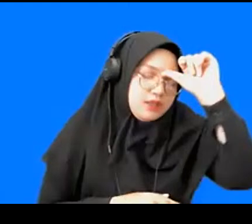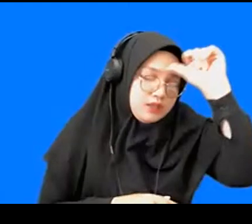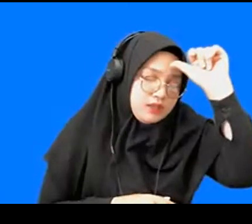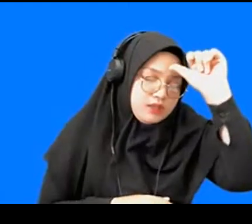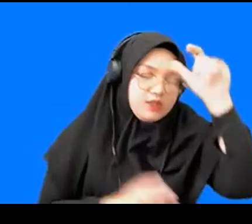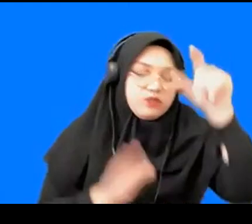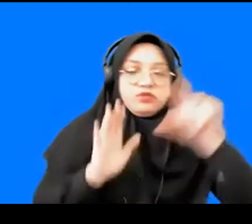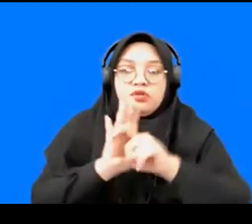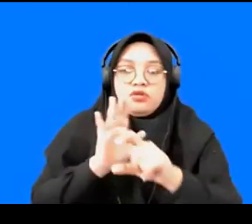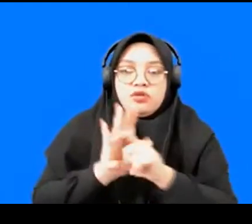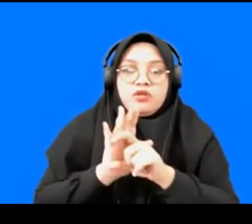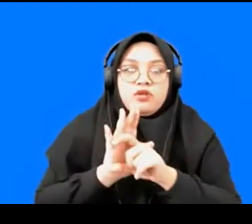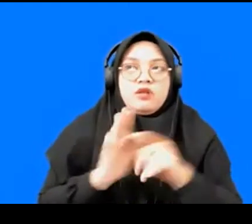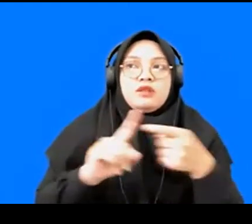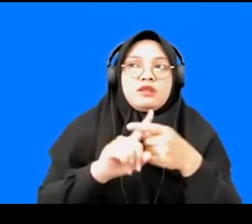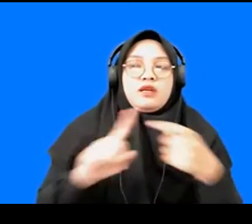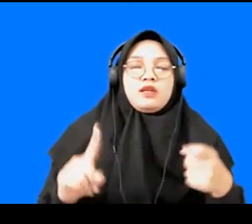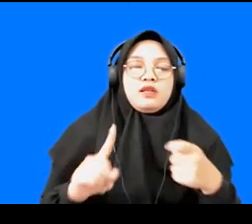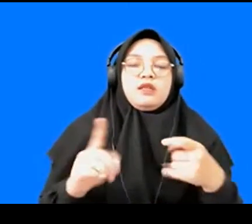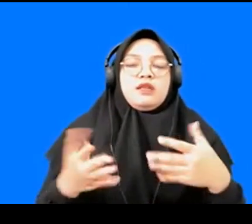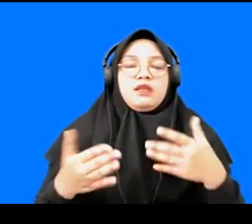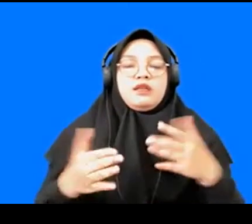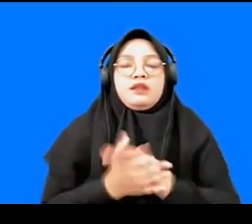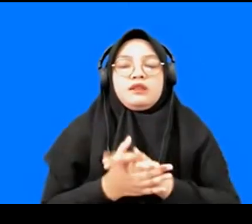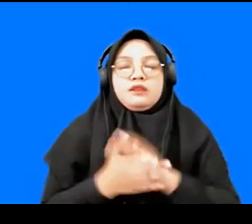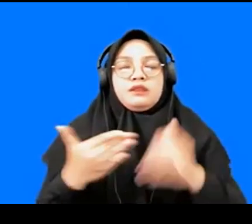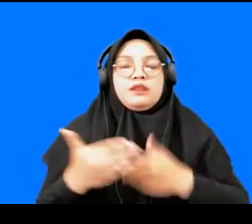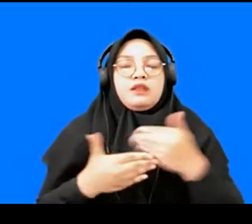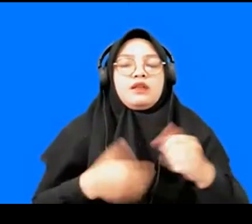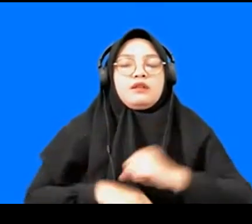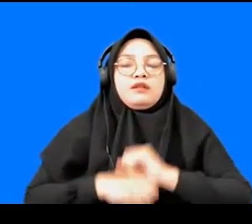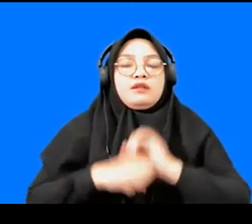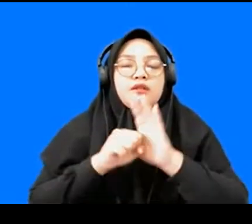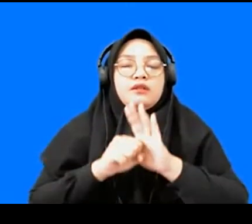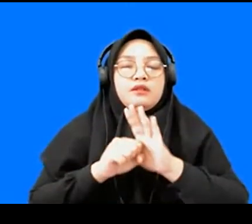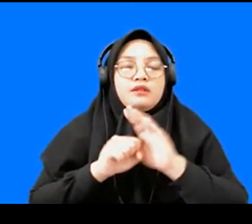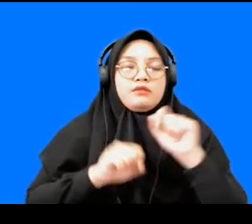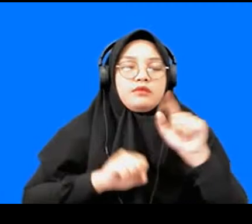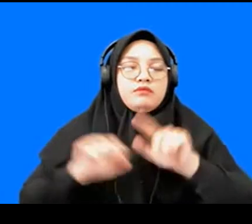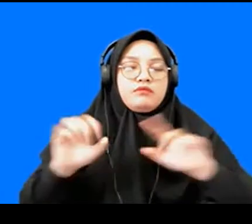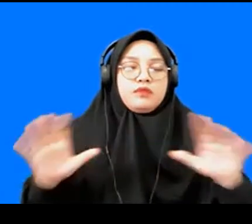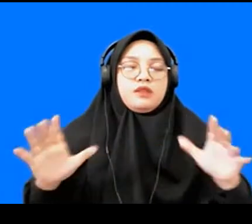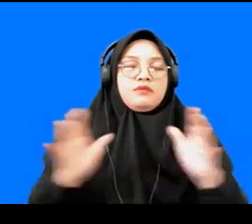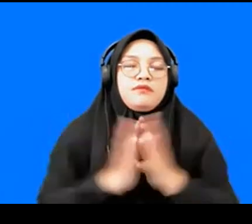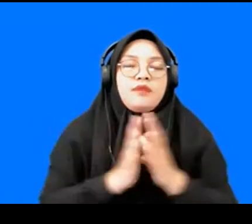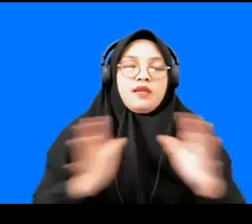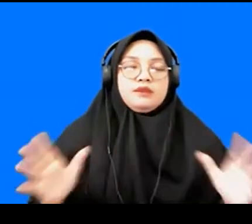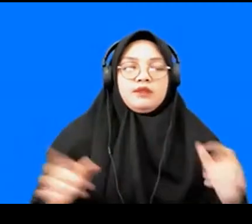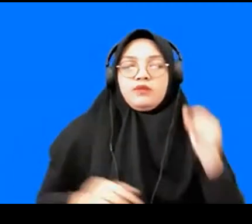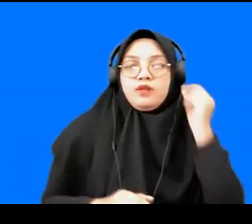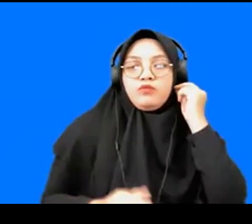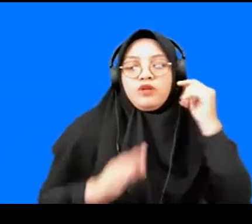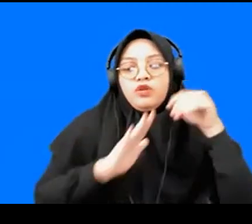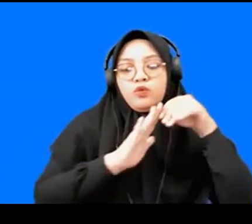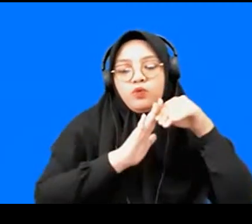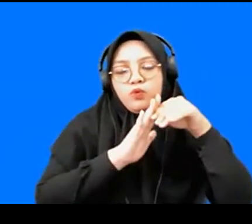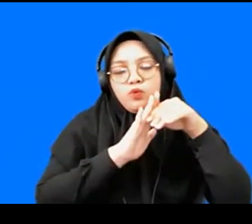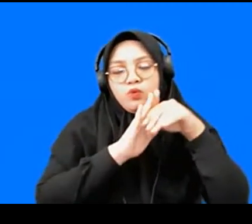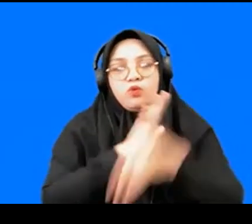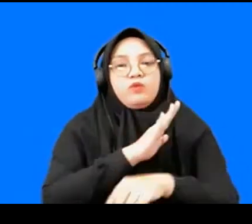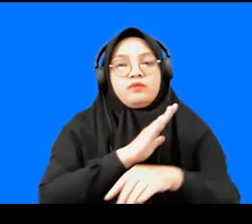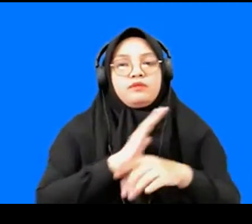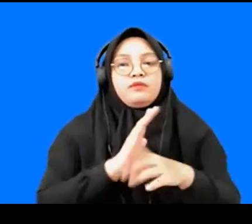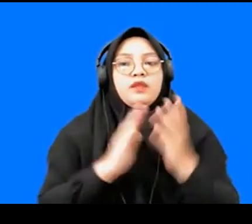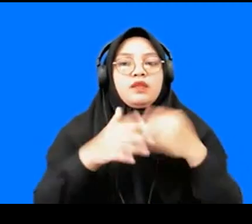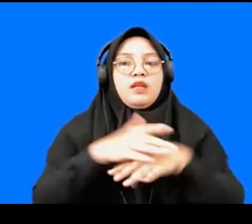the amount of women in the workforce has gone down drastically. Even in the informal sector, we are seeing